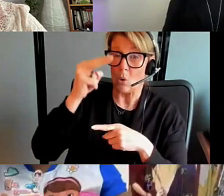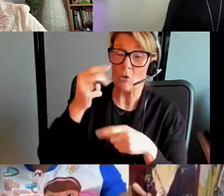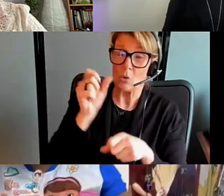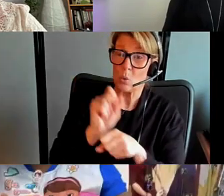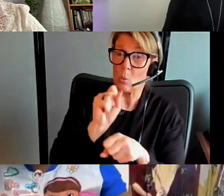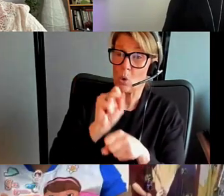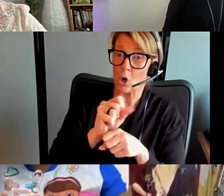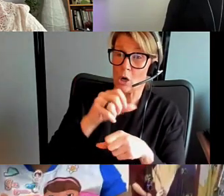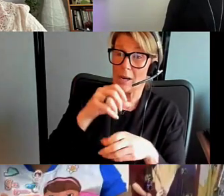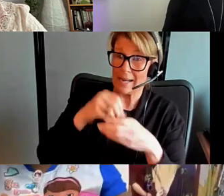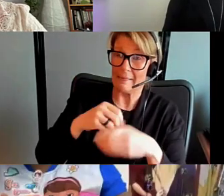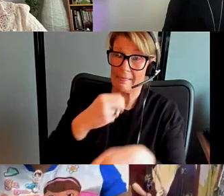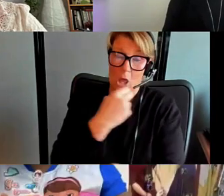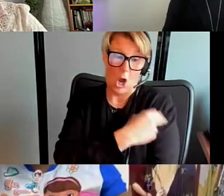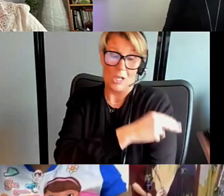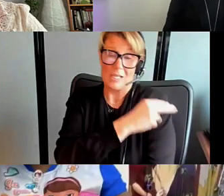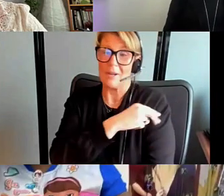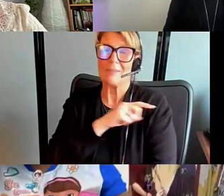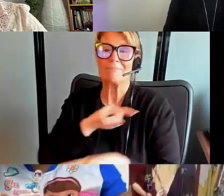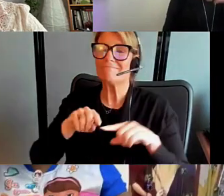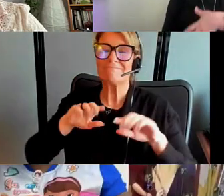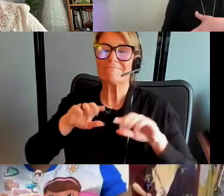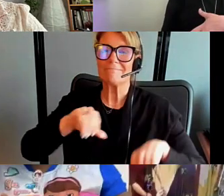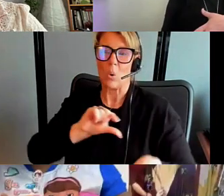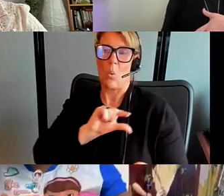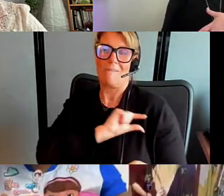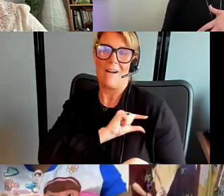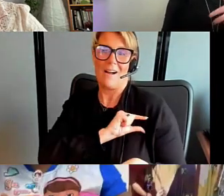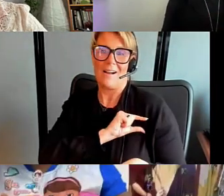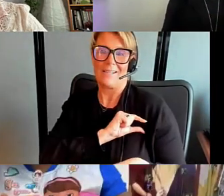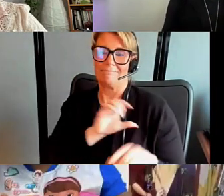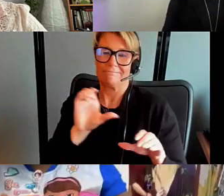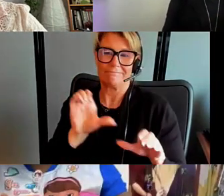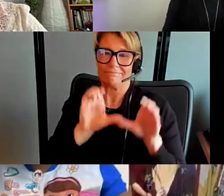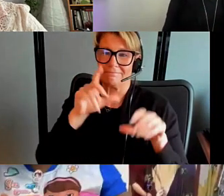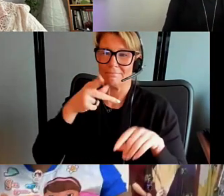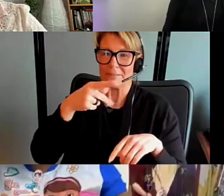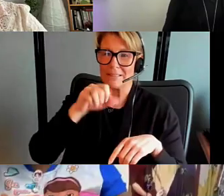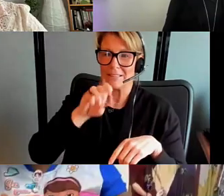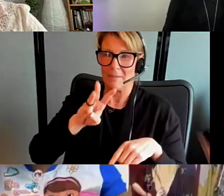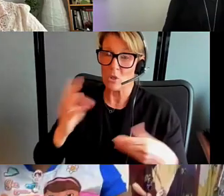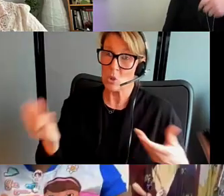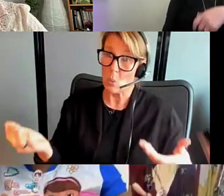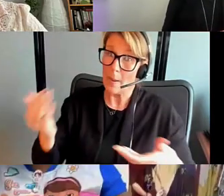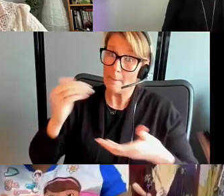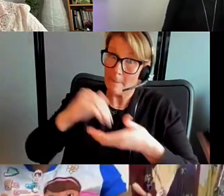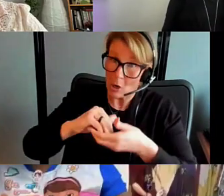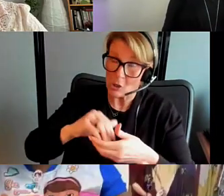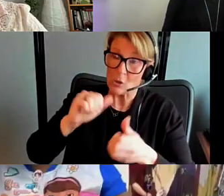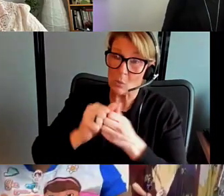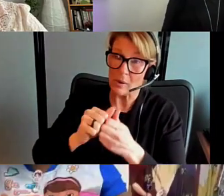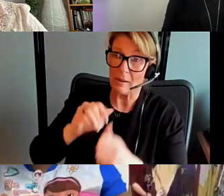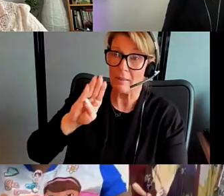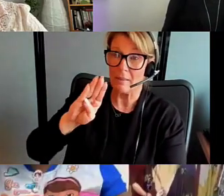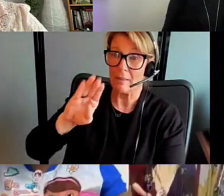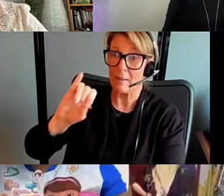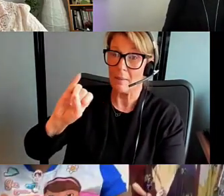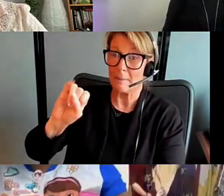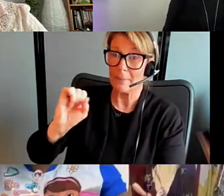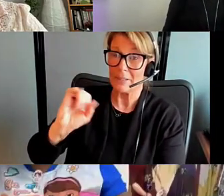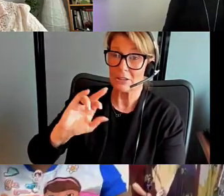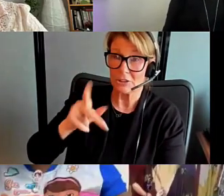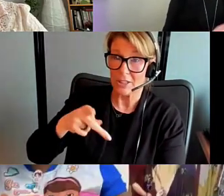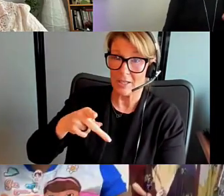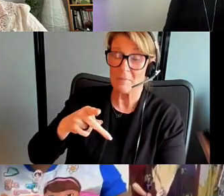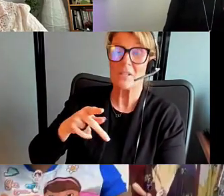don't have their PSW qualifications. So partnership with the bishop, they came and took our